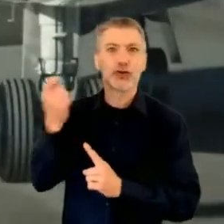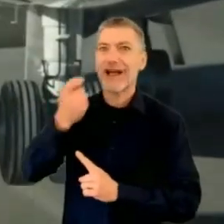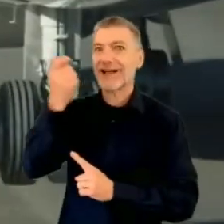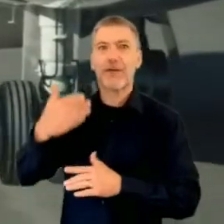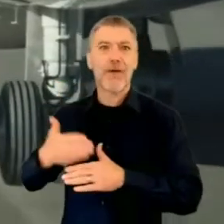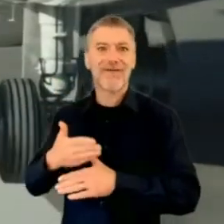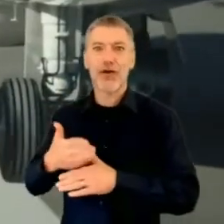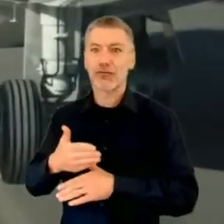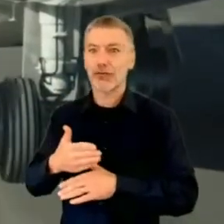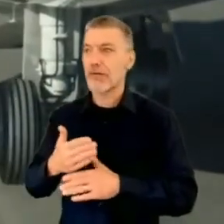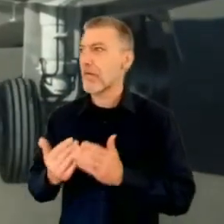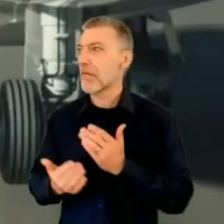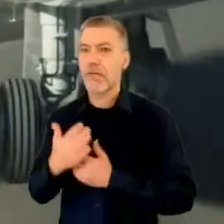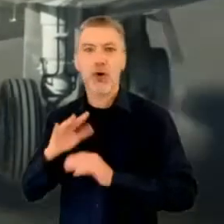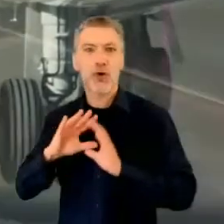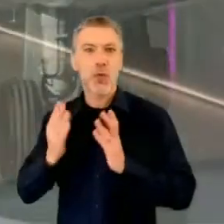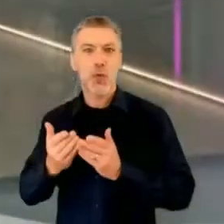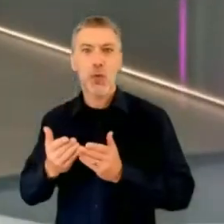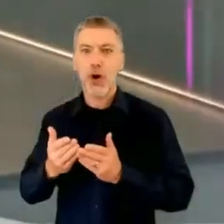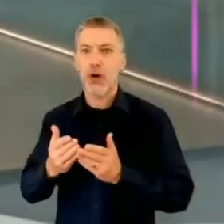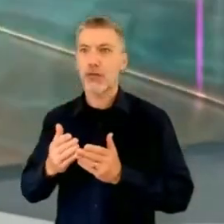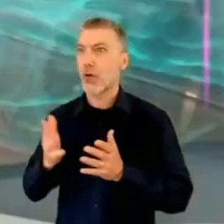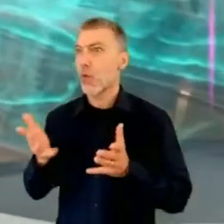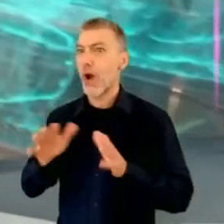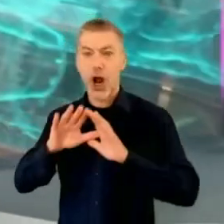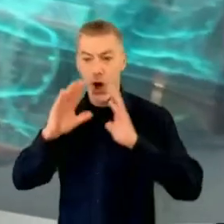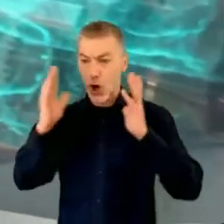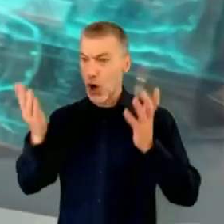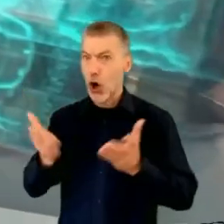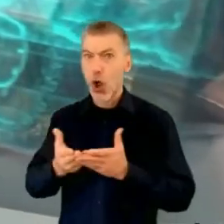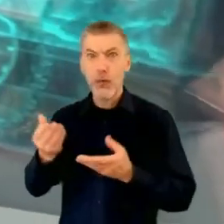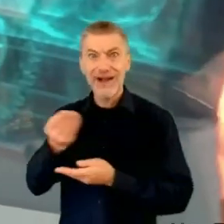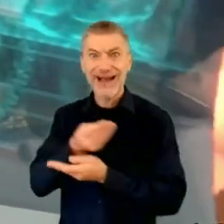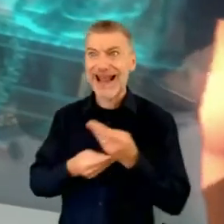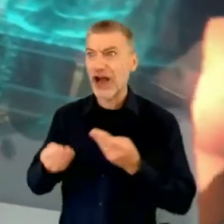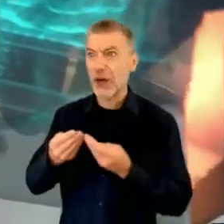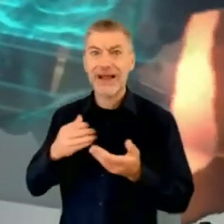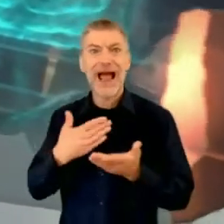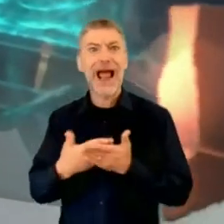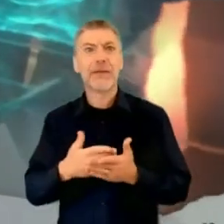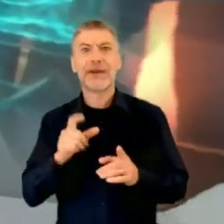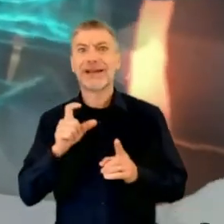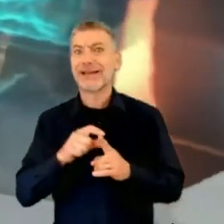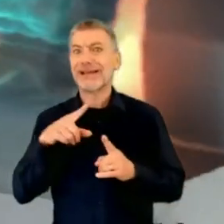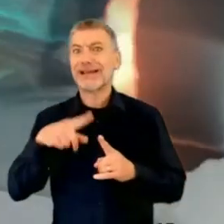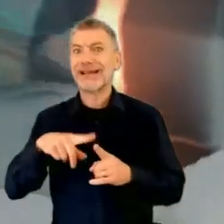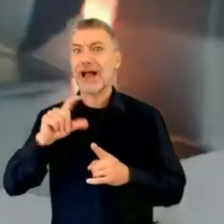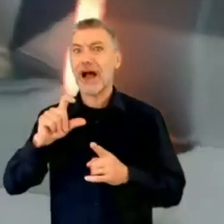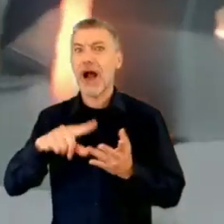in some of the hardest parts of the global economy to decarbonize.